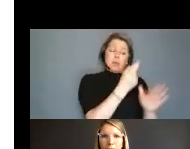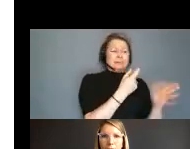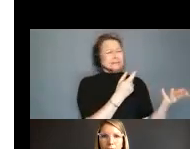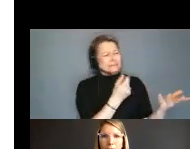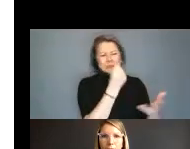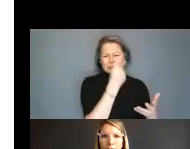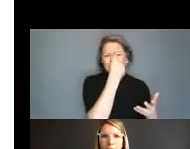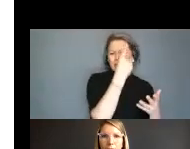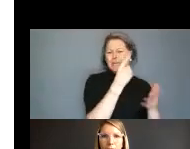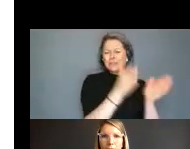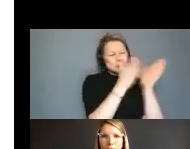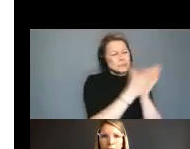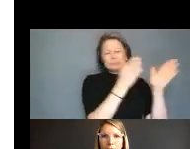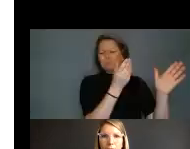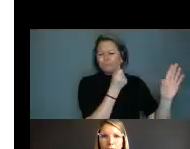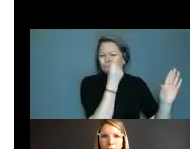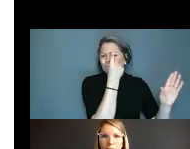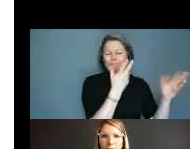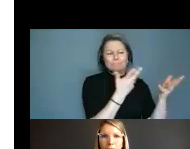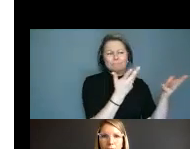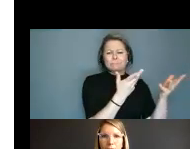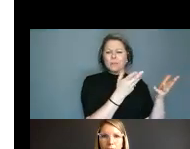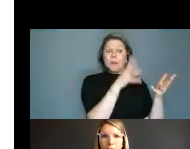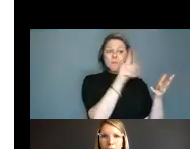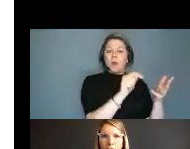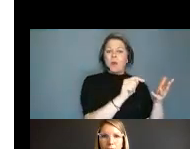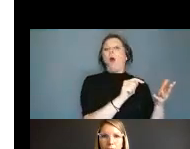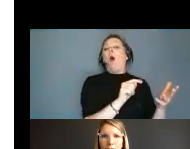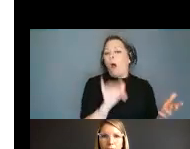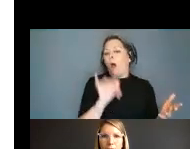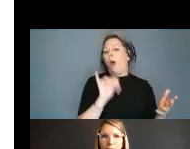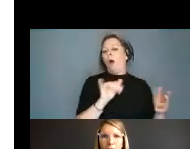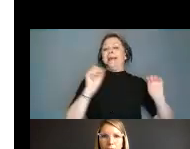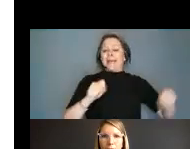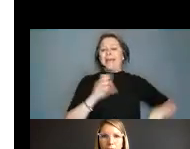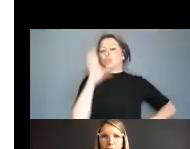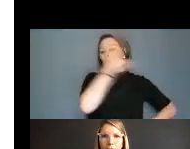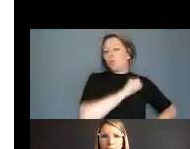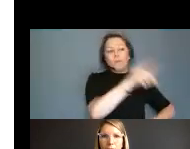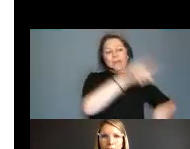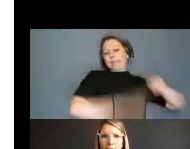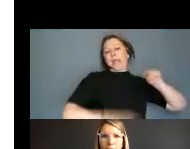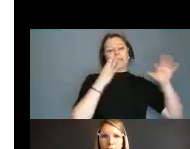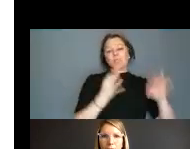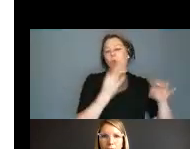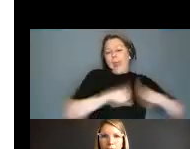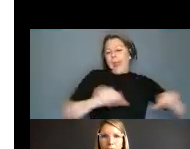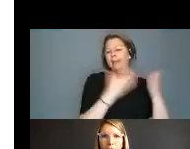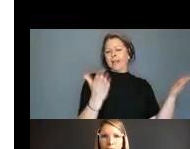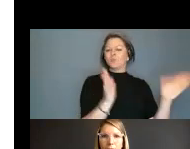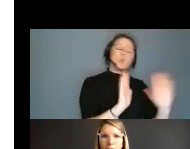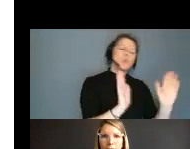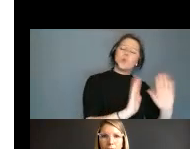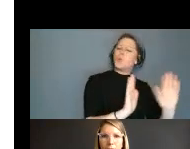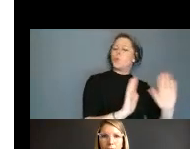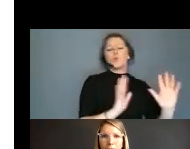risk. However, that diagnosis does not imply this or mean that that can be assumed. So much like the concept of decision specific,